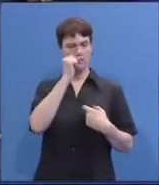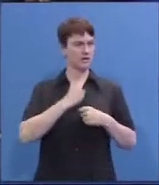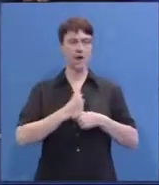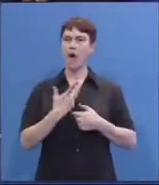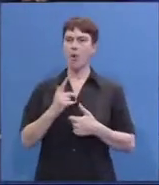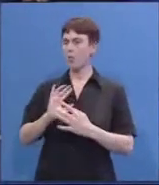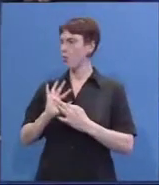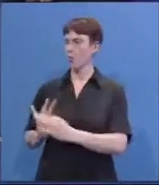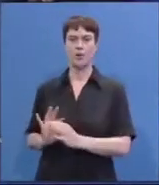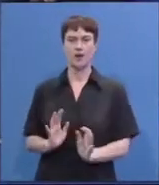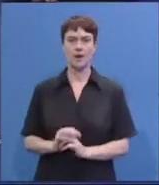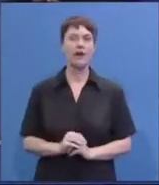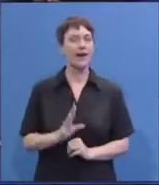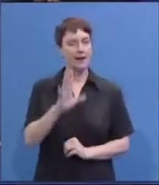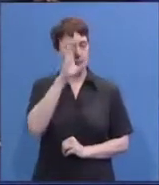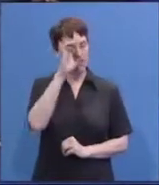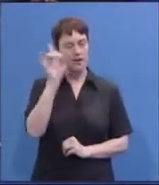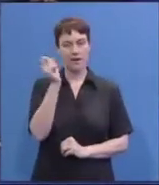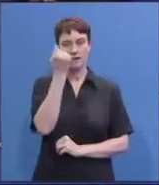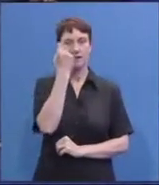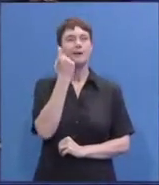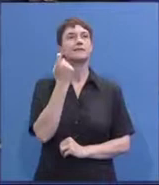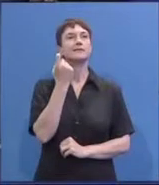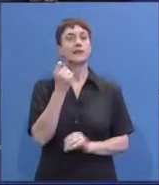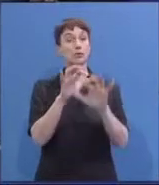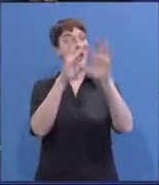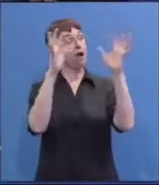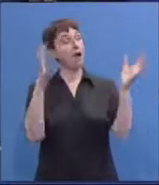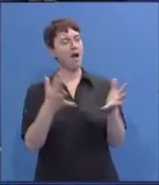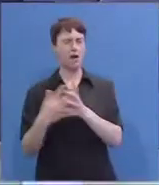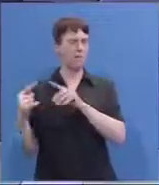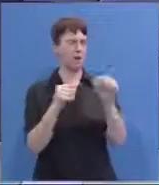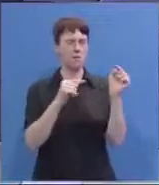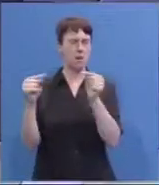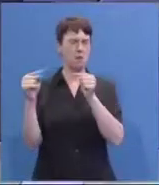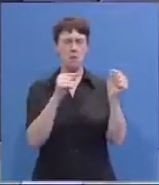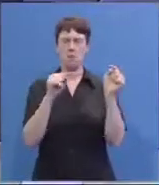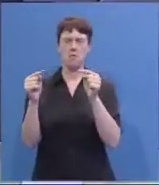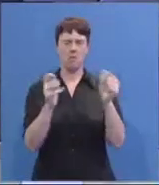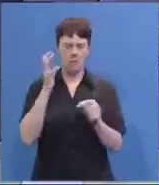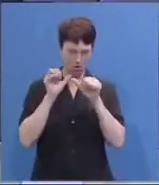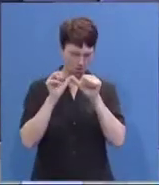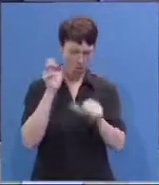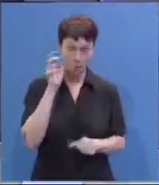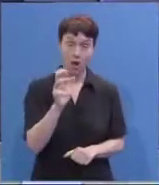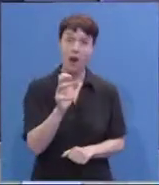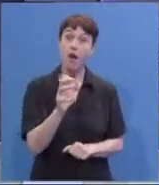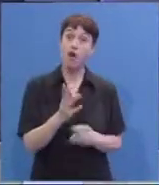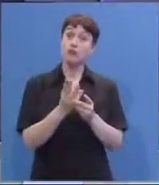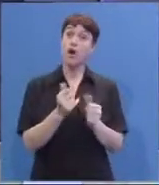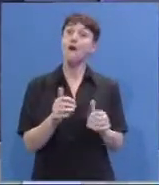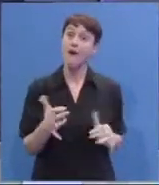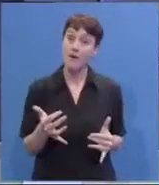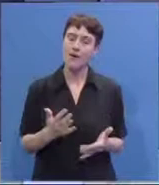understood that there will never be peace in the world until there's peace among religions. And for